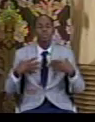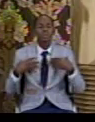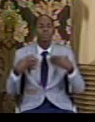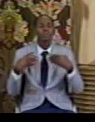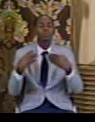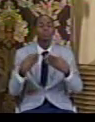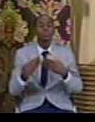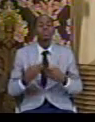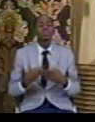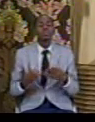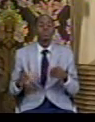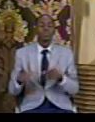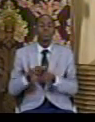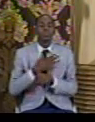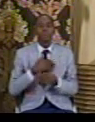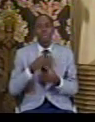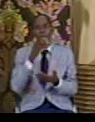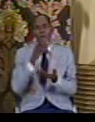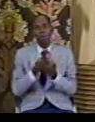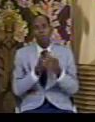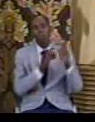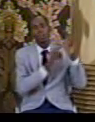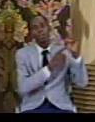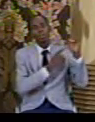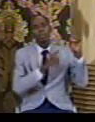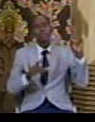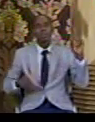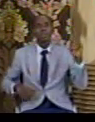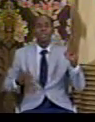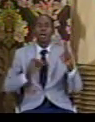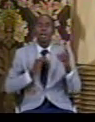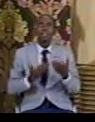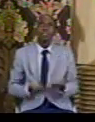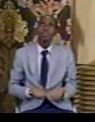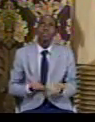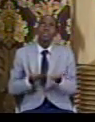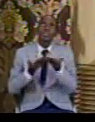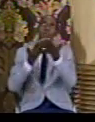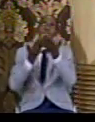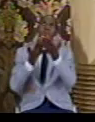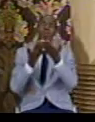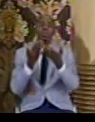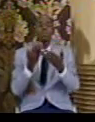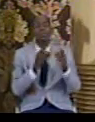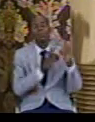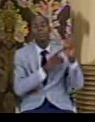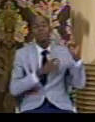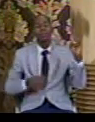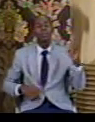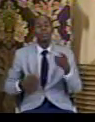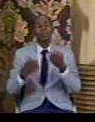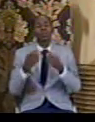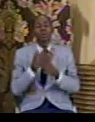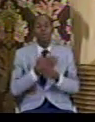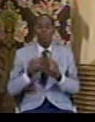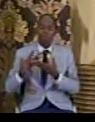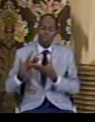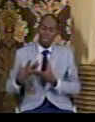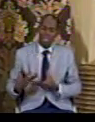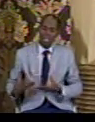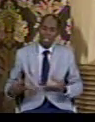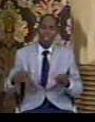oh, fill it up in my cup, Lord. I come to thee, Lord. Come